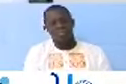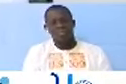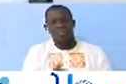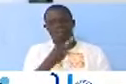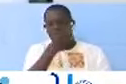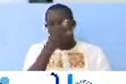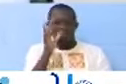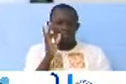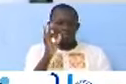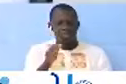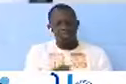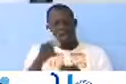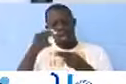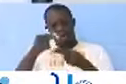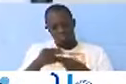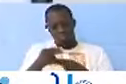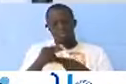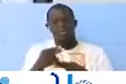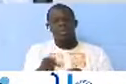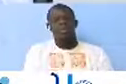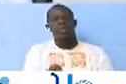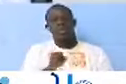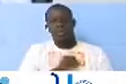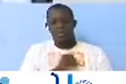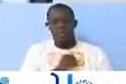fasting period is approaching,